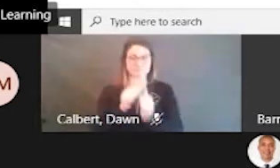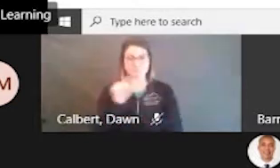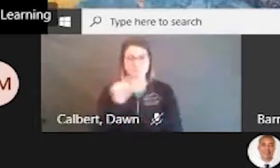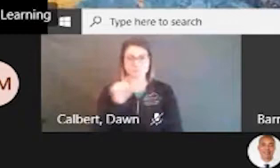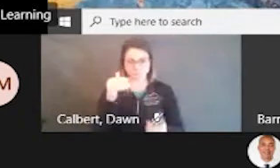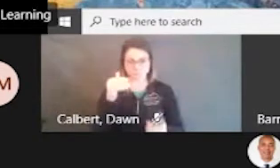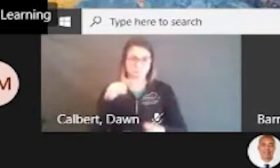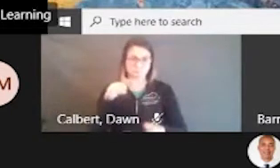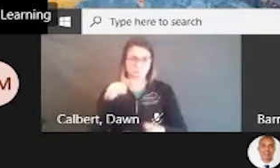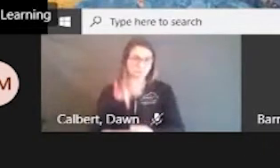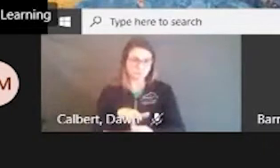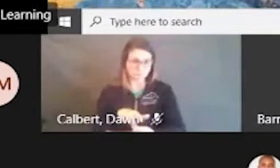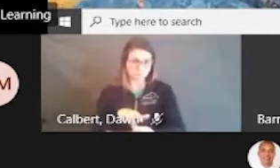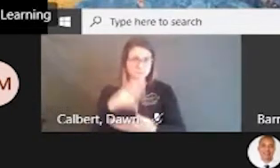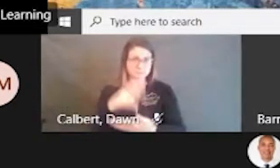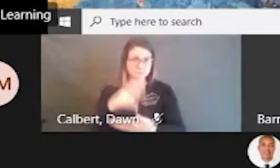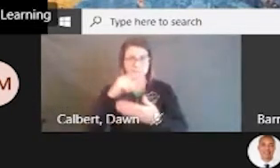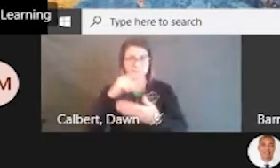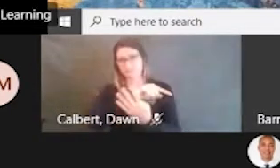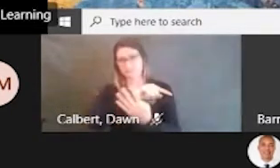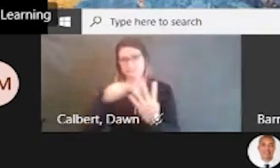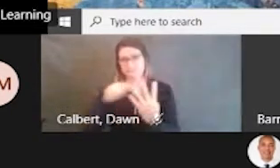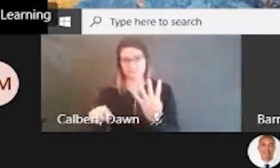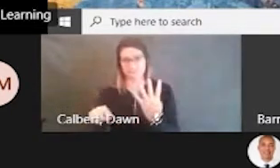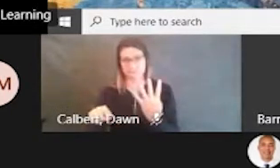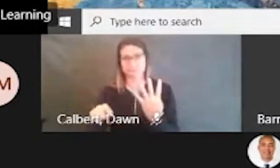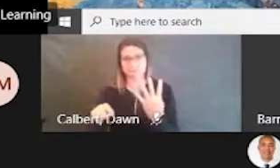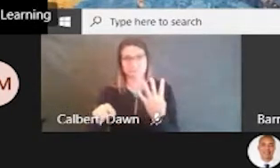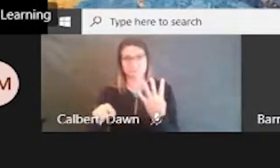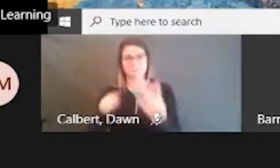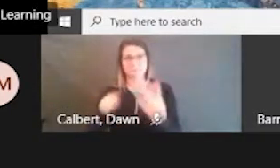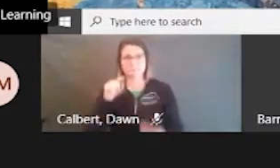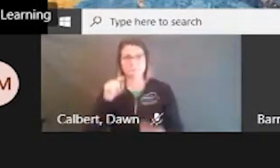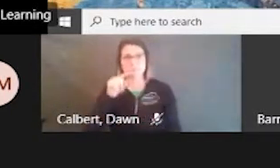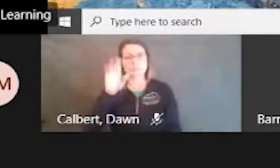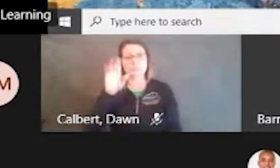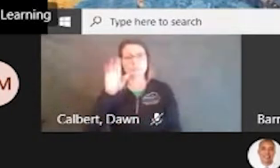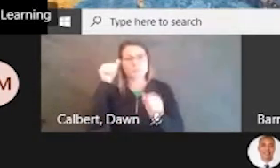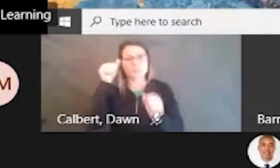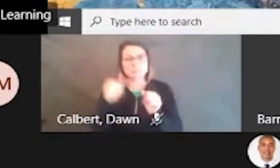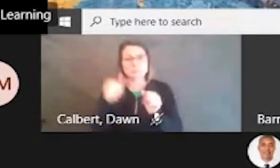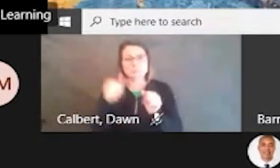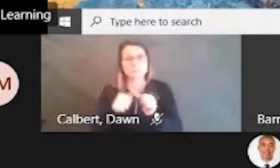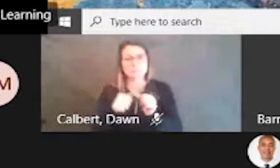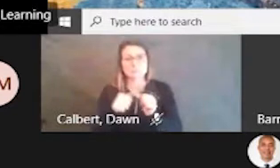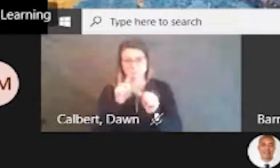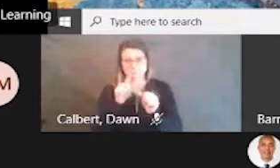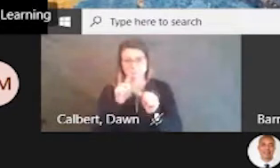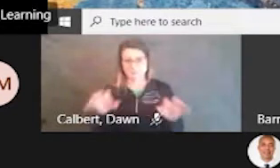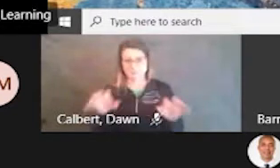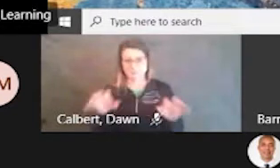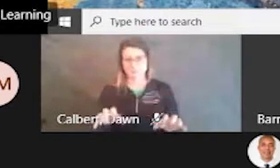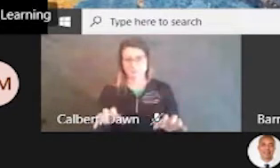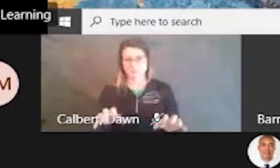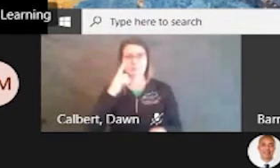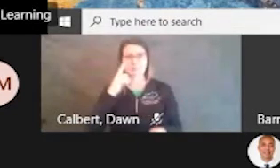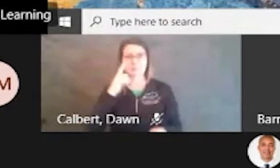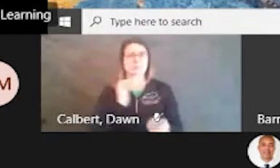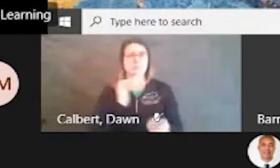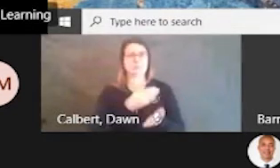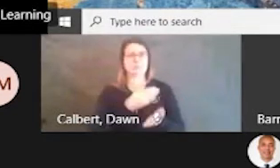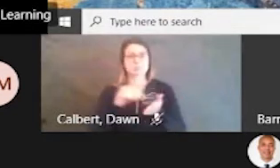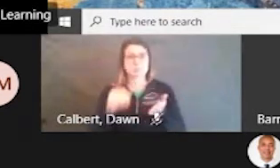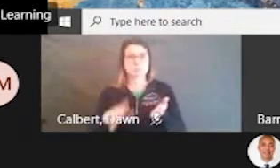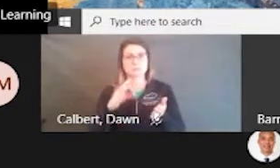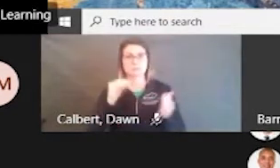Padlet, you should see this. All right, and remember, this activity is for our students, also our